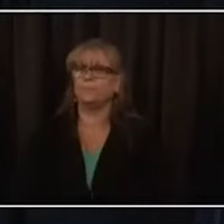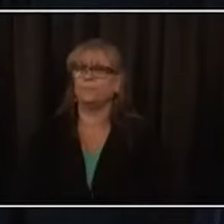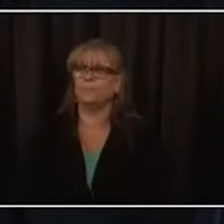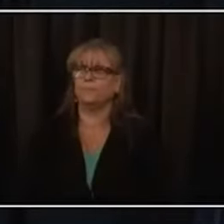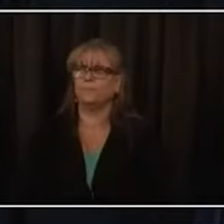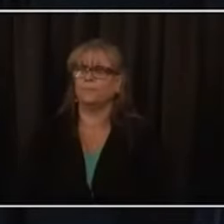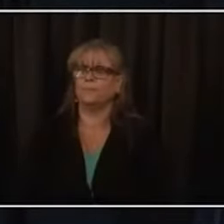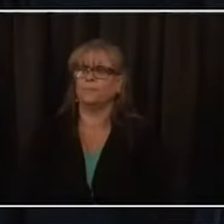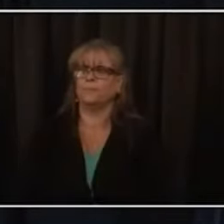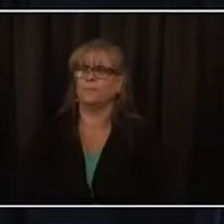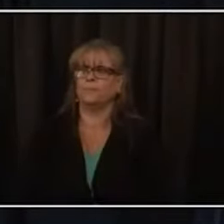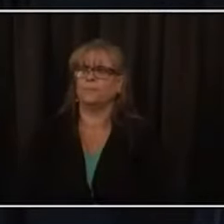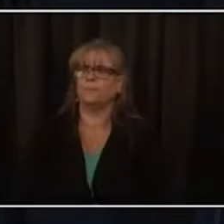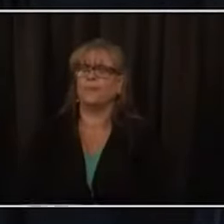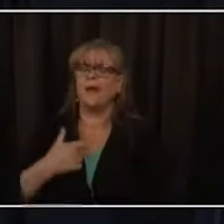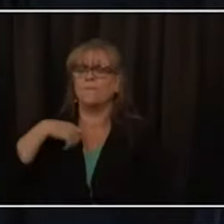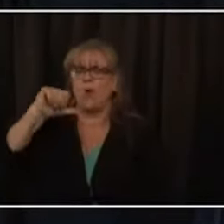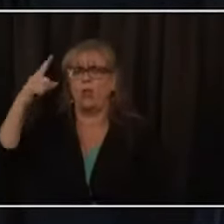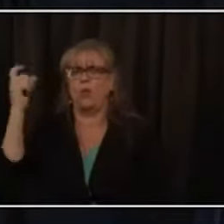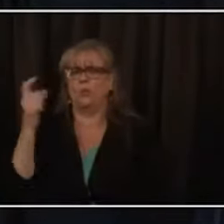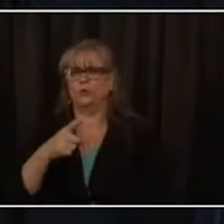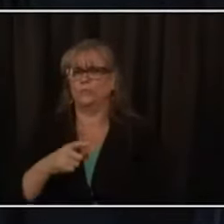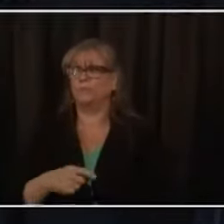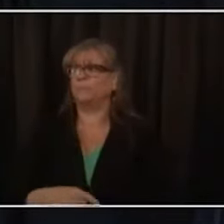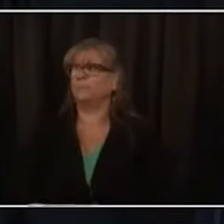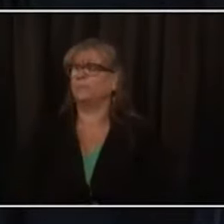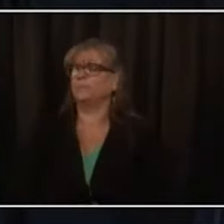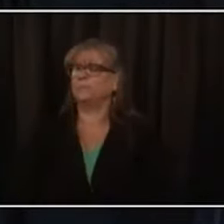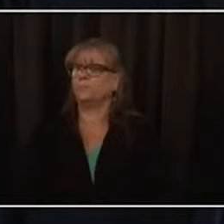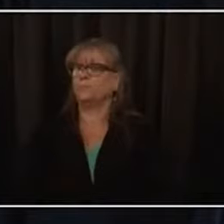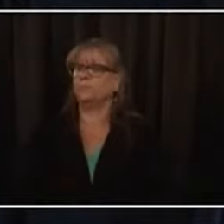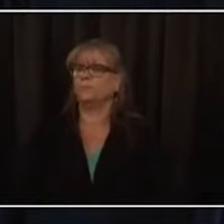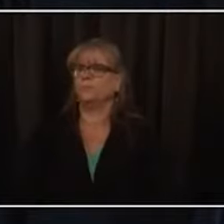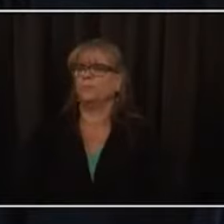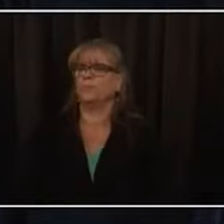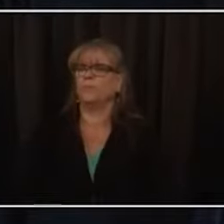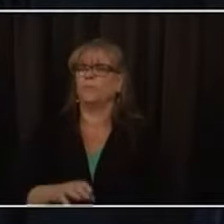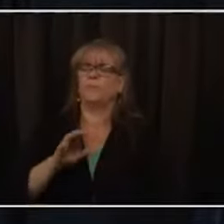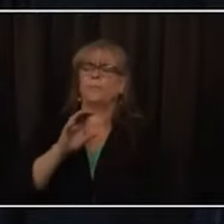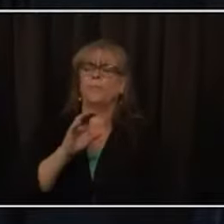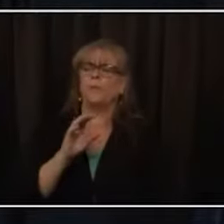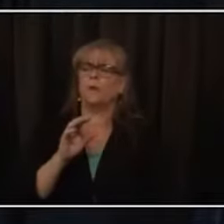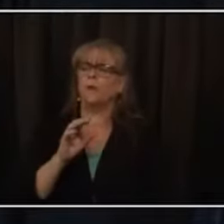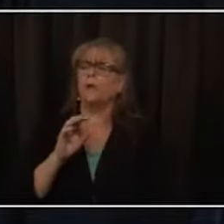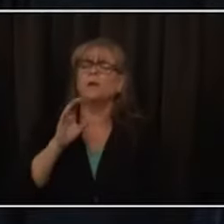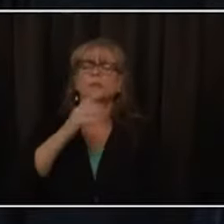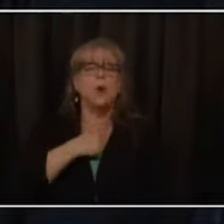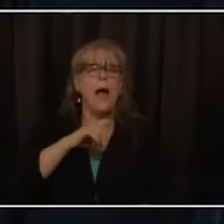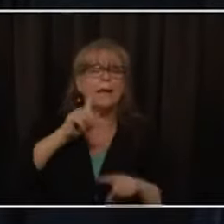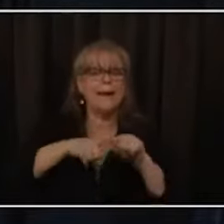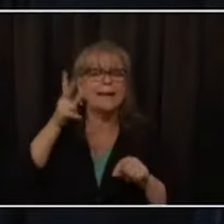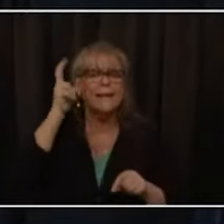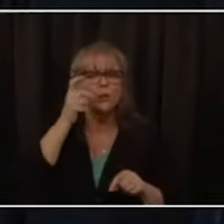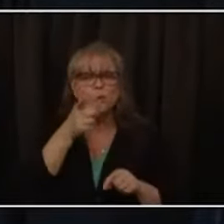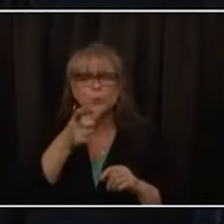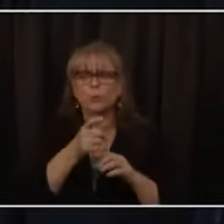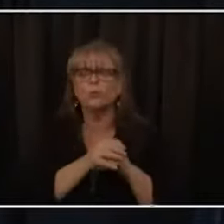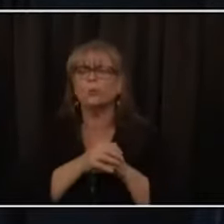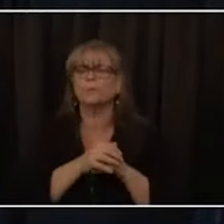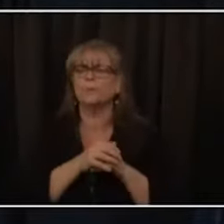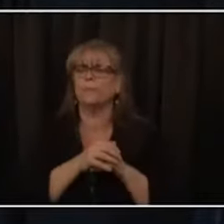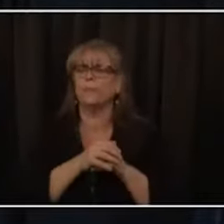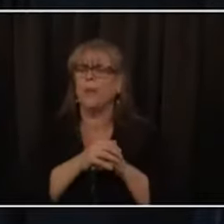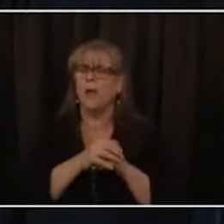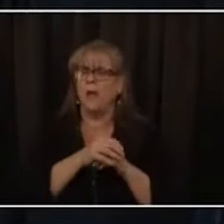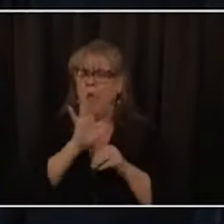Dr. France, while you're there, Steve Steger from 9 News. I apologize, you cut out briefly as I was listening to your answer to the previous question. So I do want to ask you one